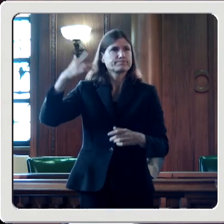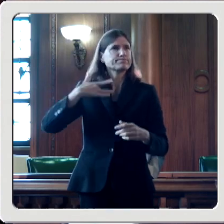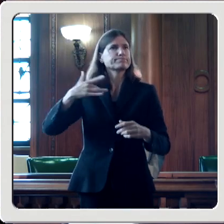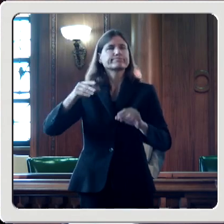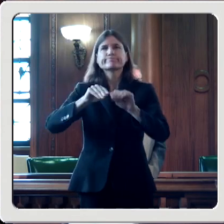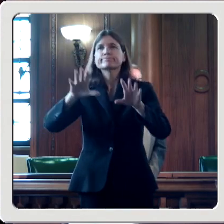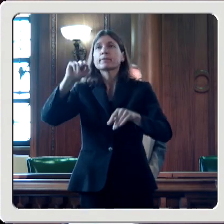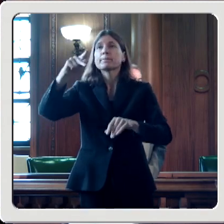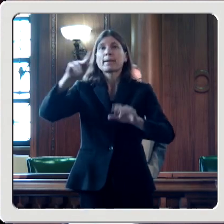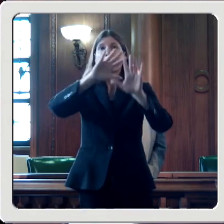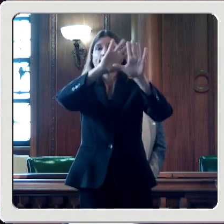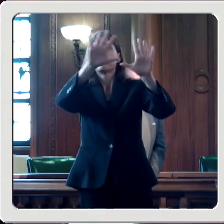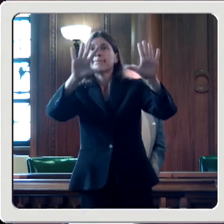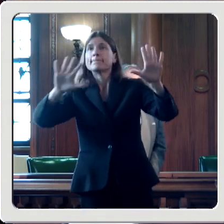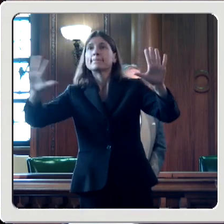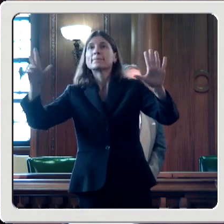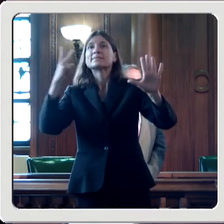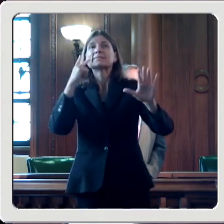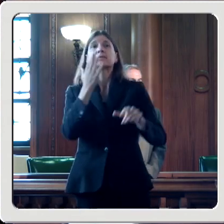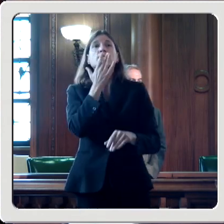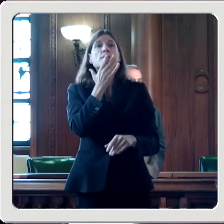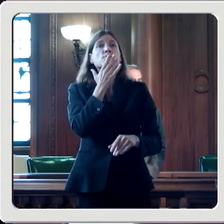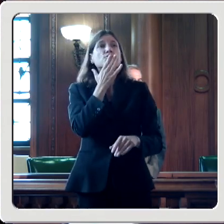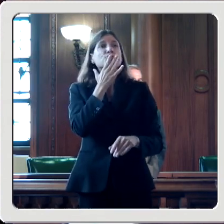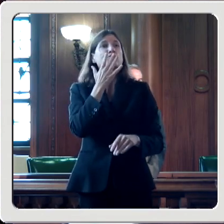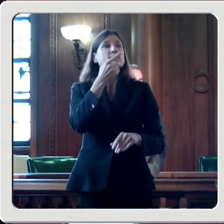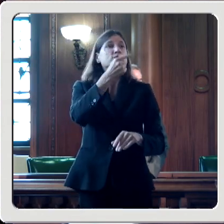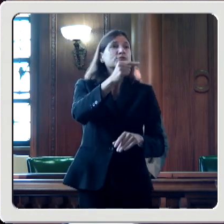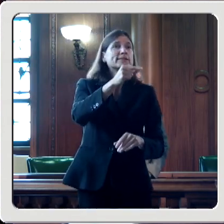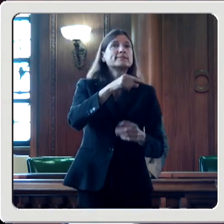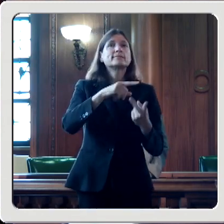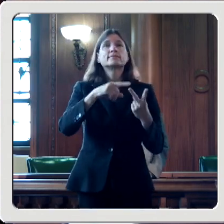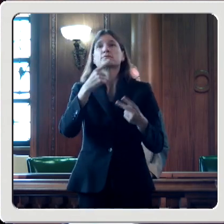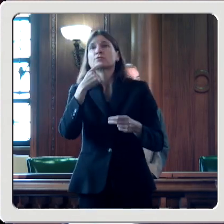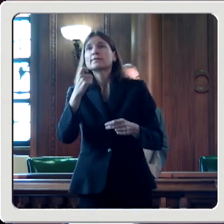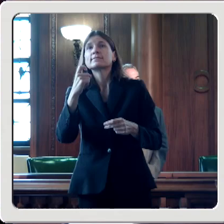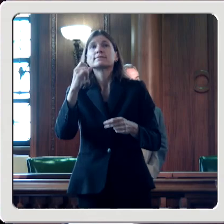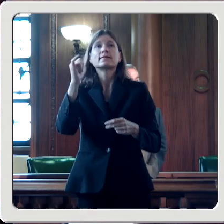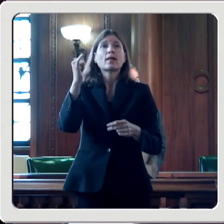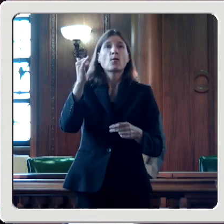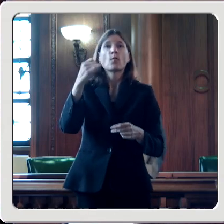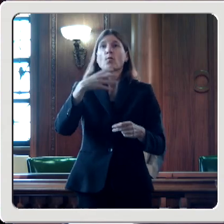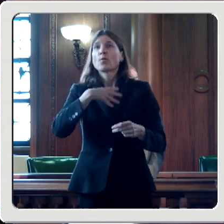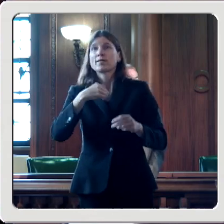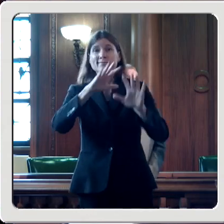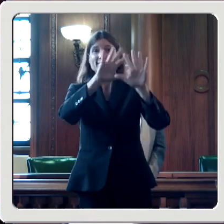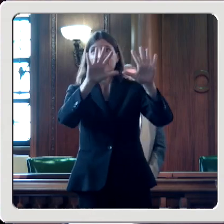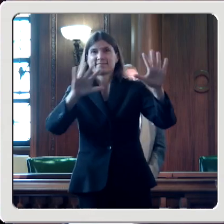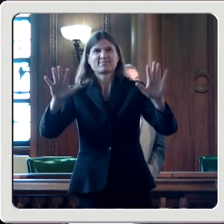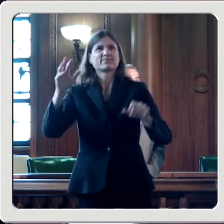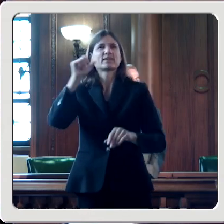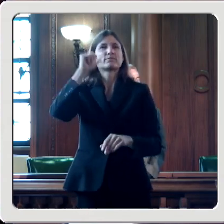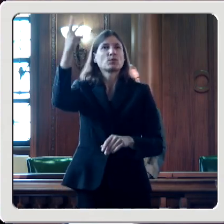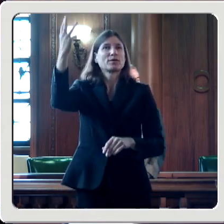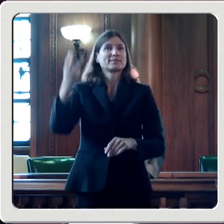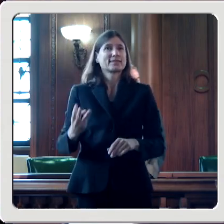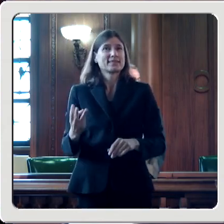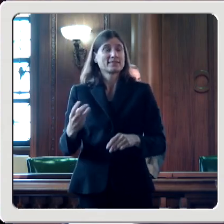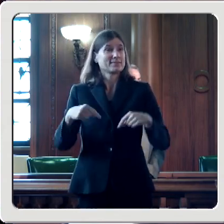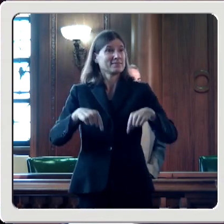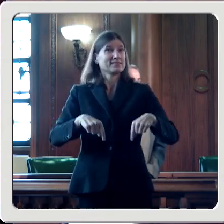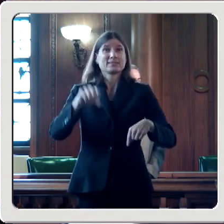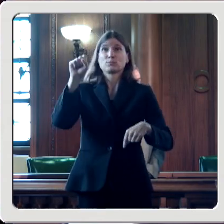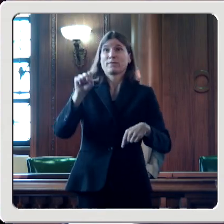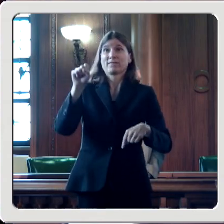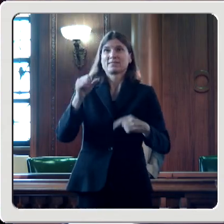out last week on the 19th. It again showed Springfield in the yellow zone, and what it looks at is the average number